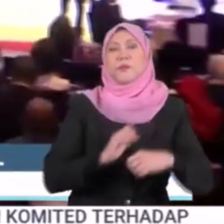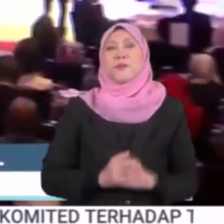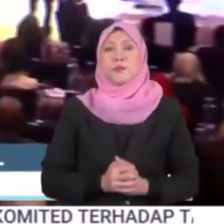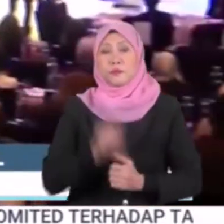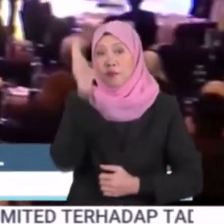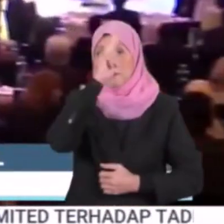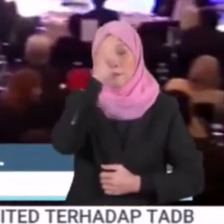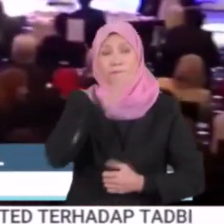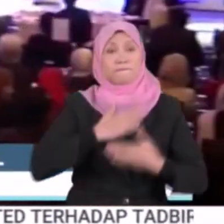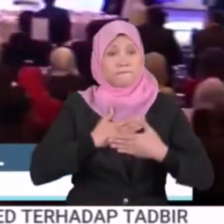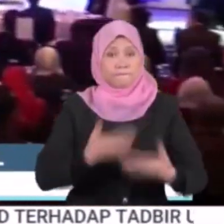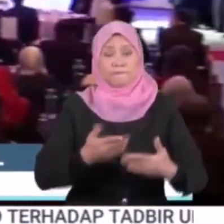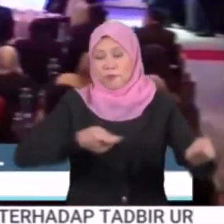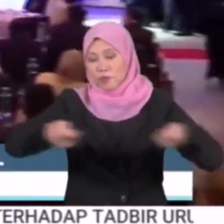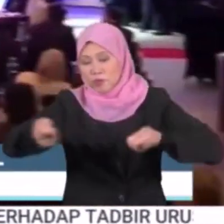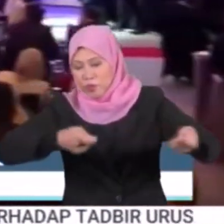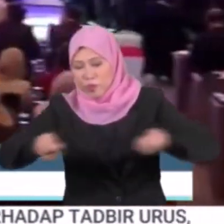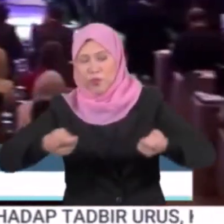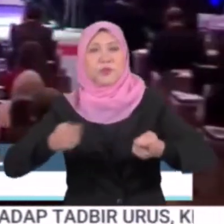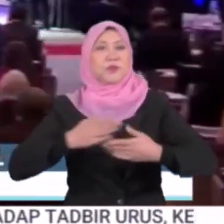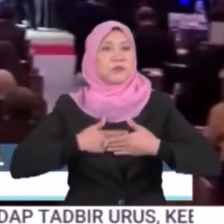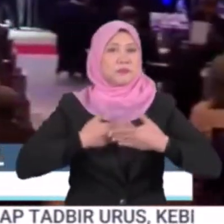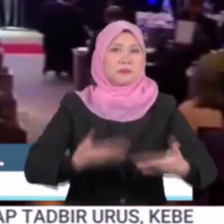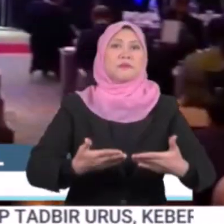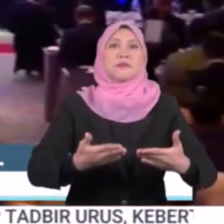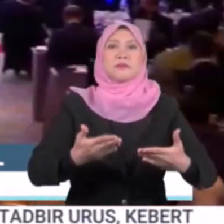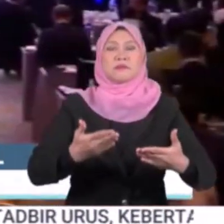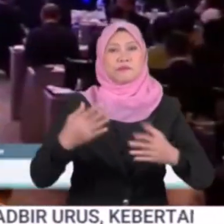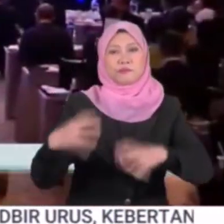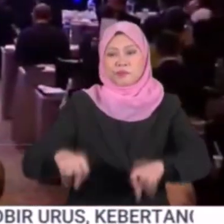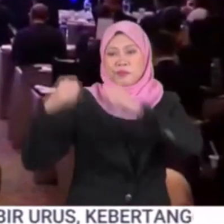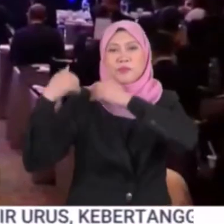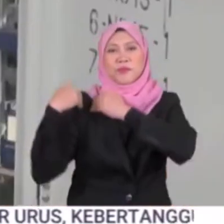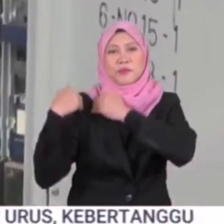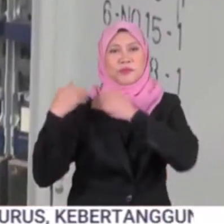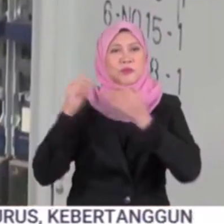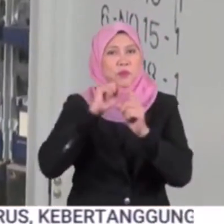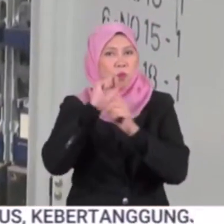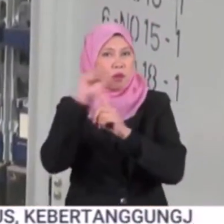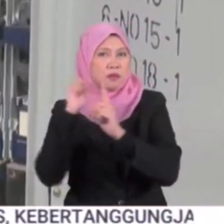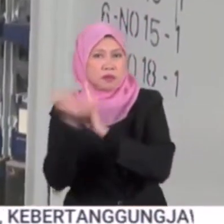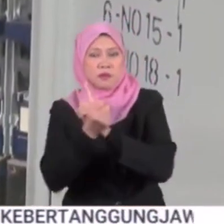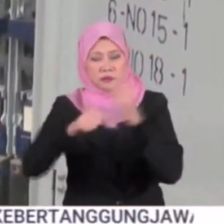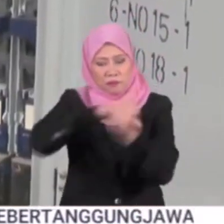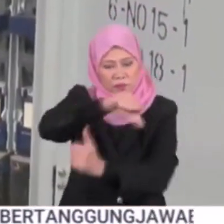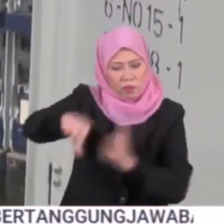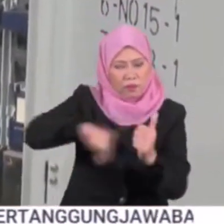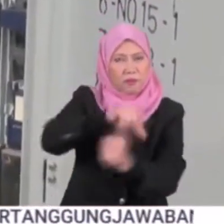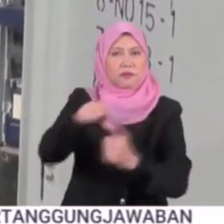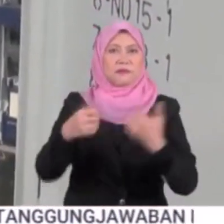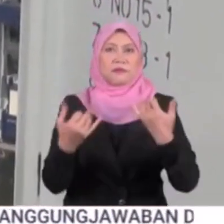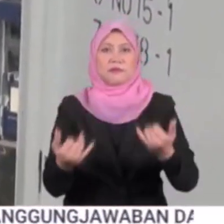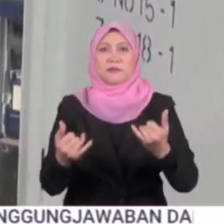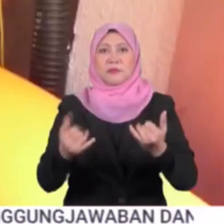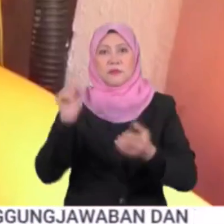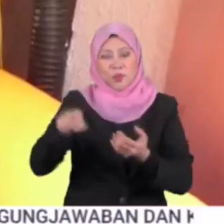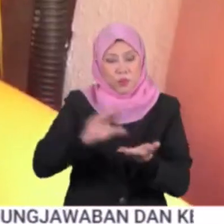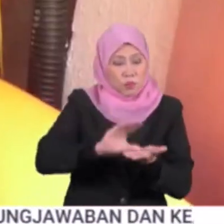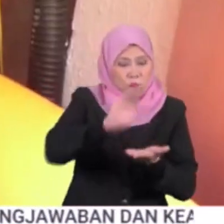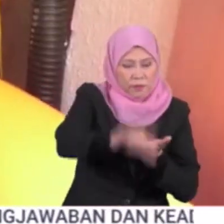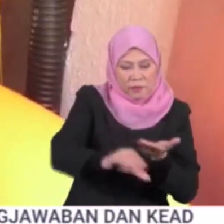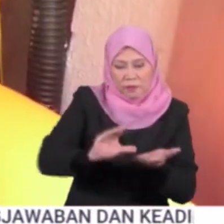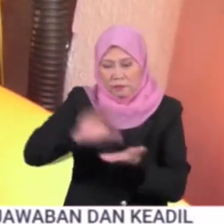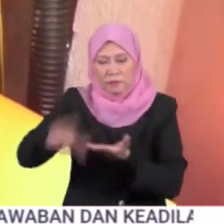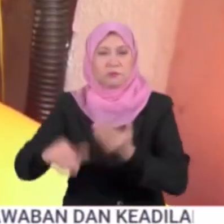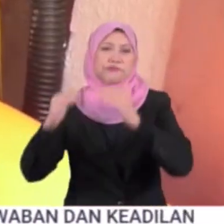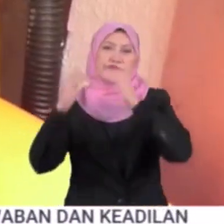Kerajaan komited terhadap tadbir urus, akauntabiliti dan keadilan sosial bagi memastikan manfaat pertumbuhan diagih secara